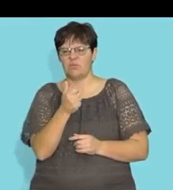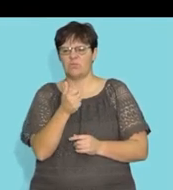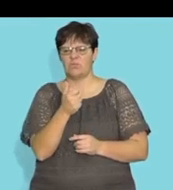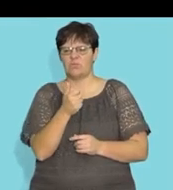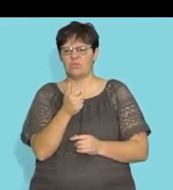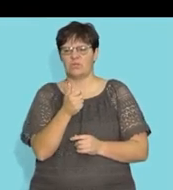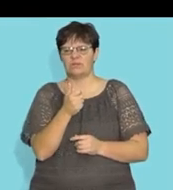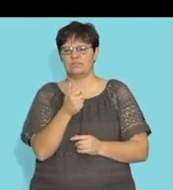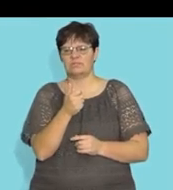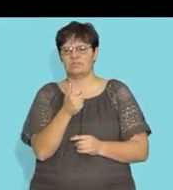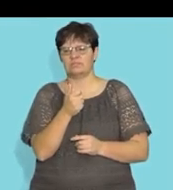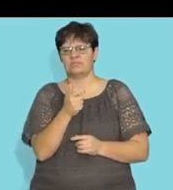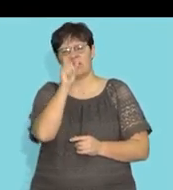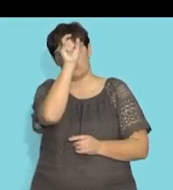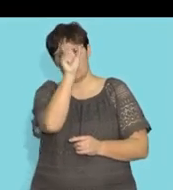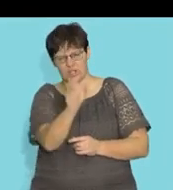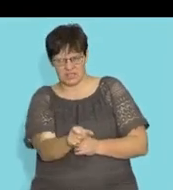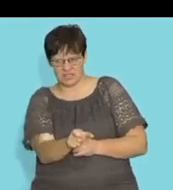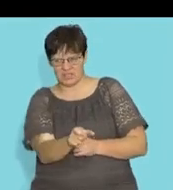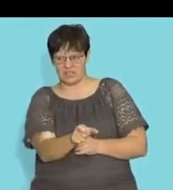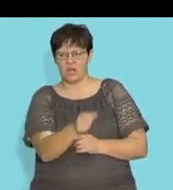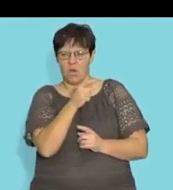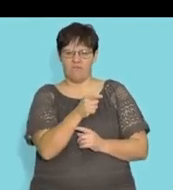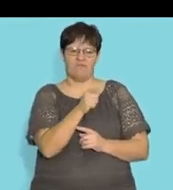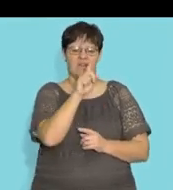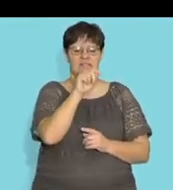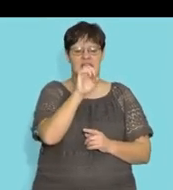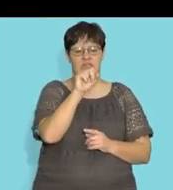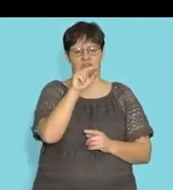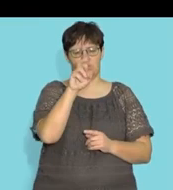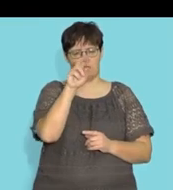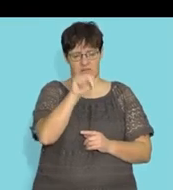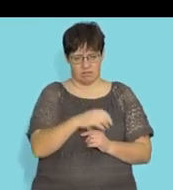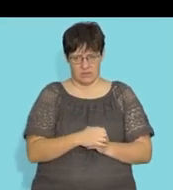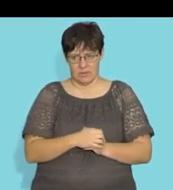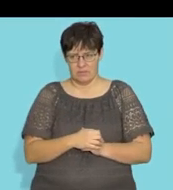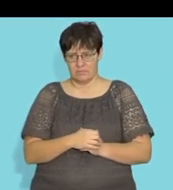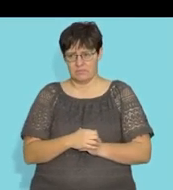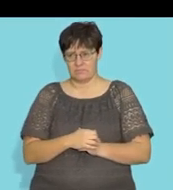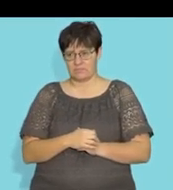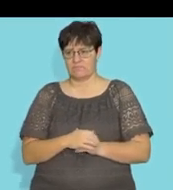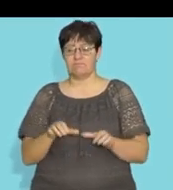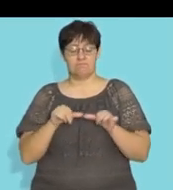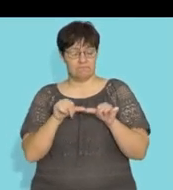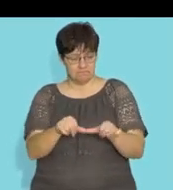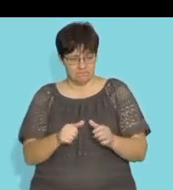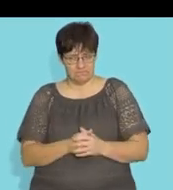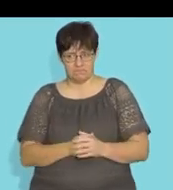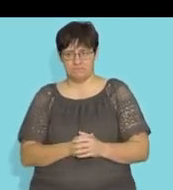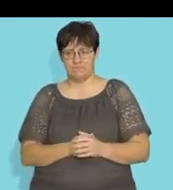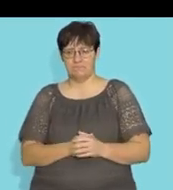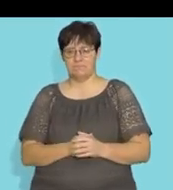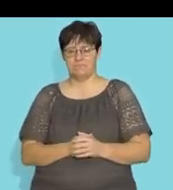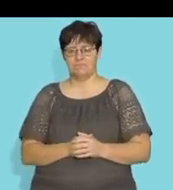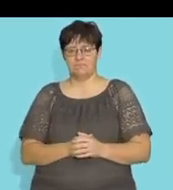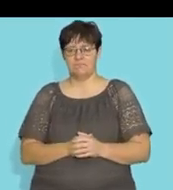few of the terminology of titrations. We are going to go on now and